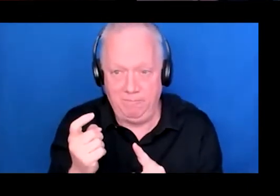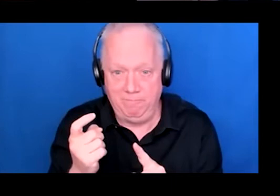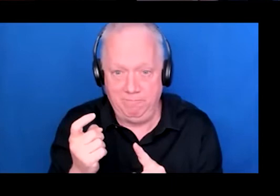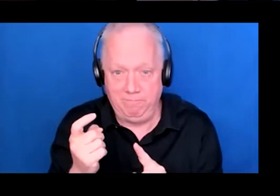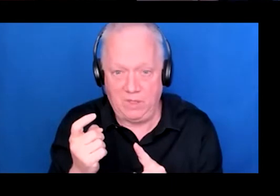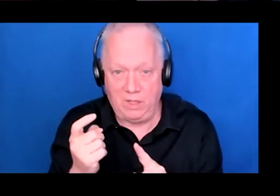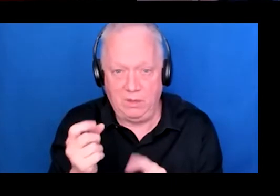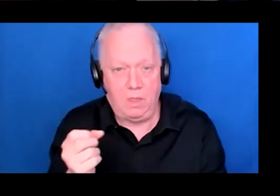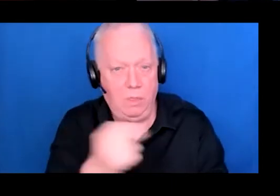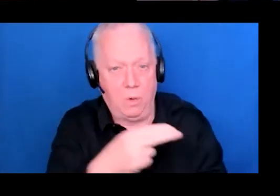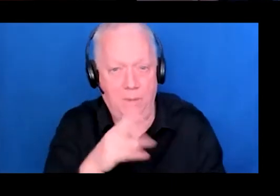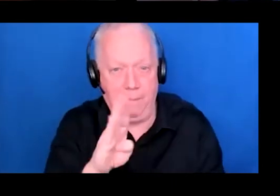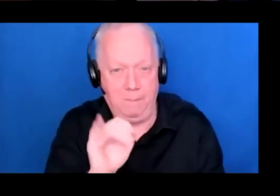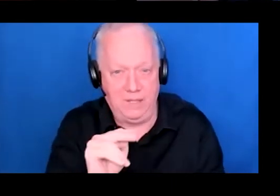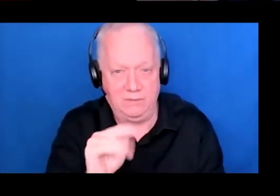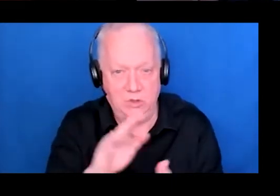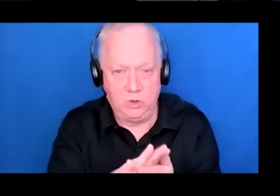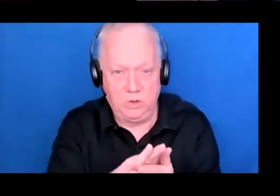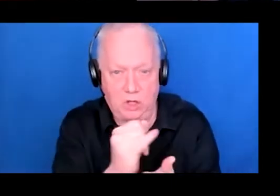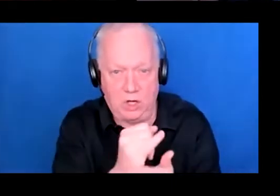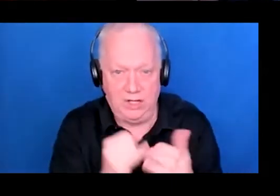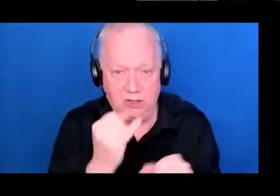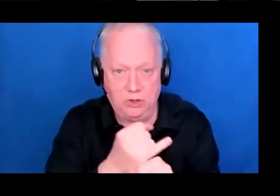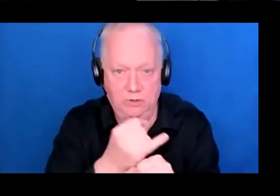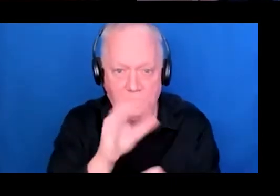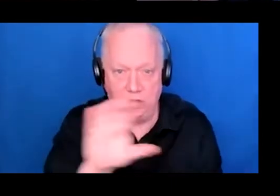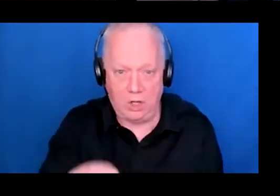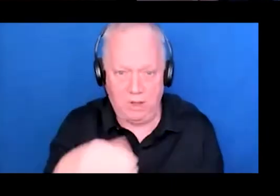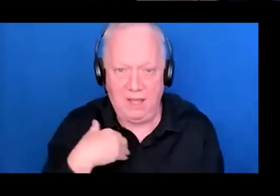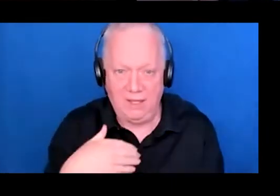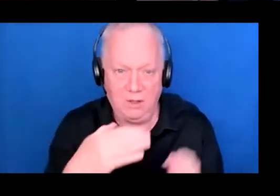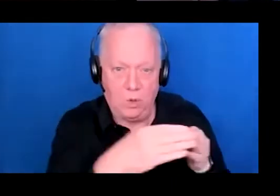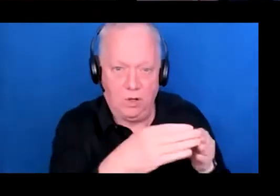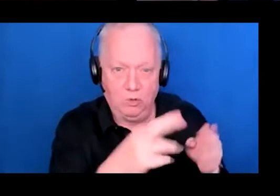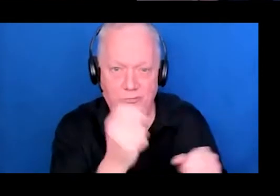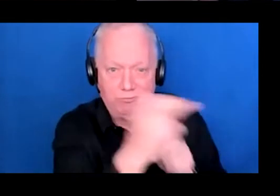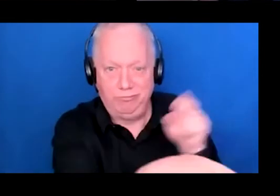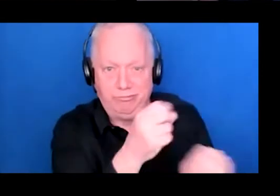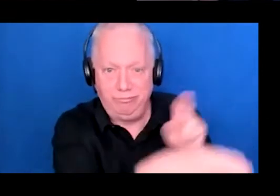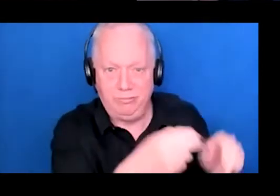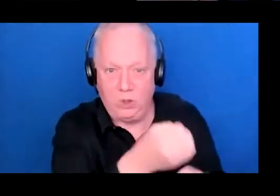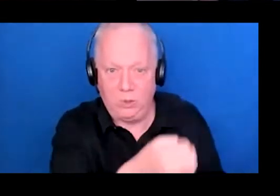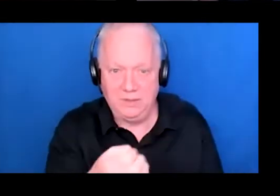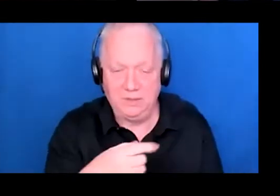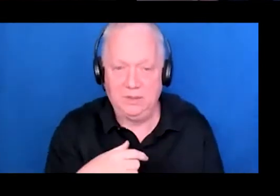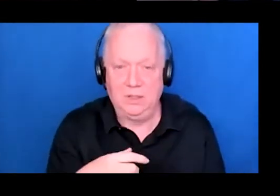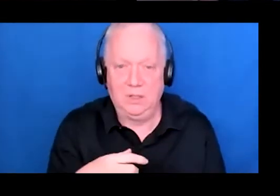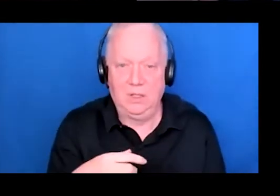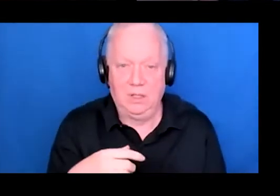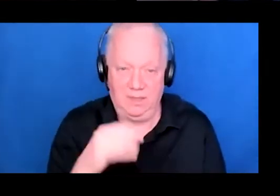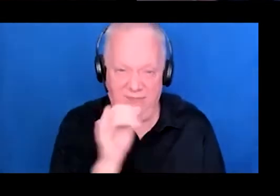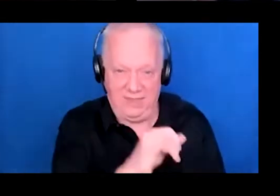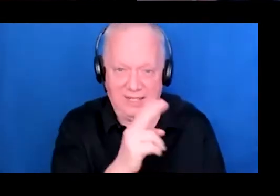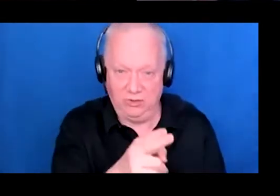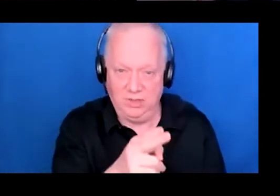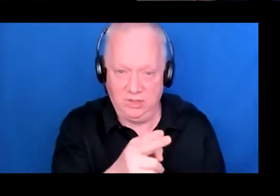the throwaway bin of the School of the Art Institute of Chicago. They had this like corner of the room where nobody used that equipment. And so there's also that